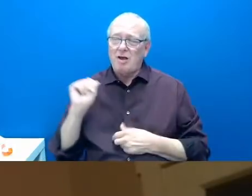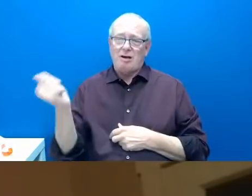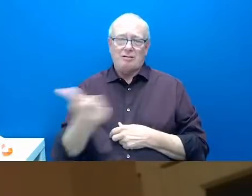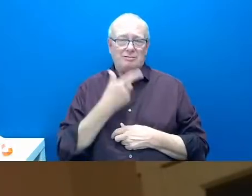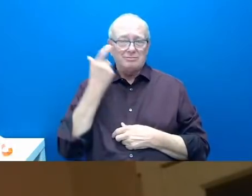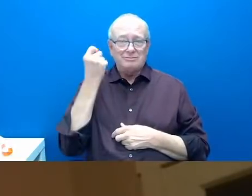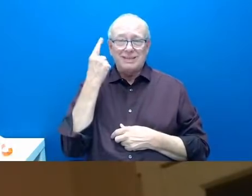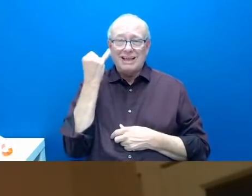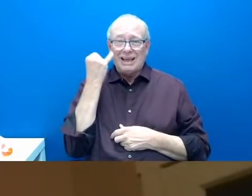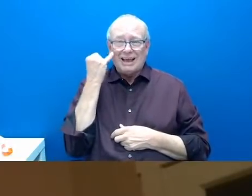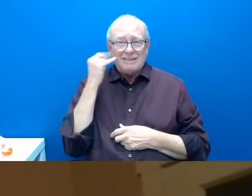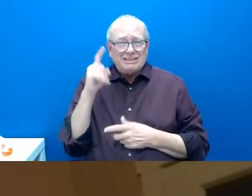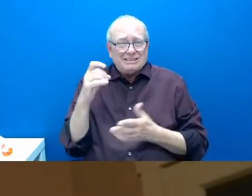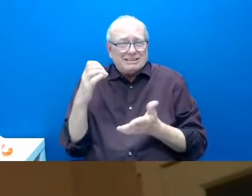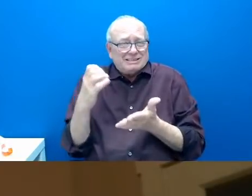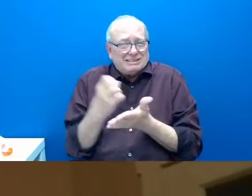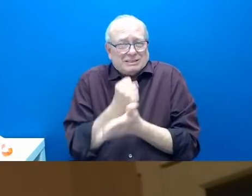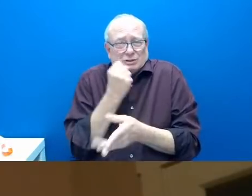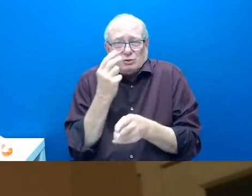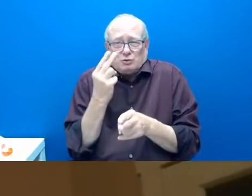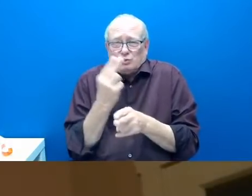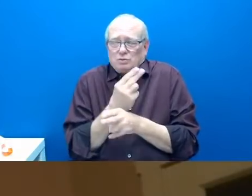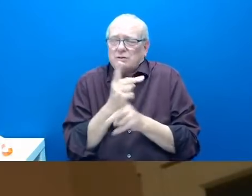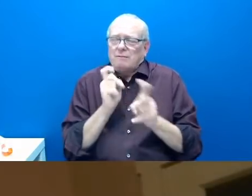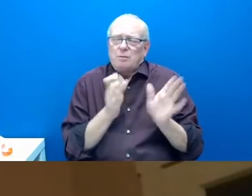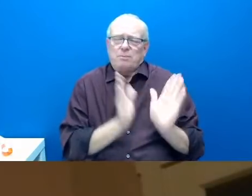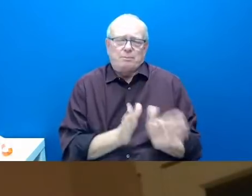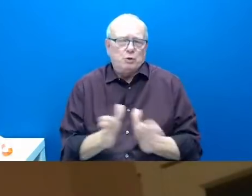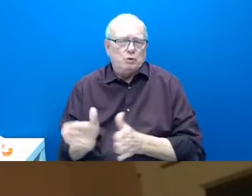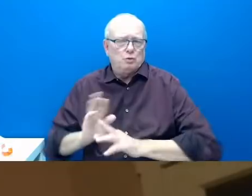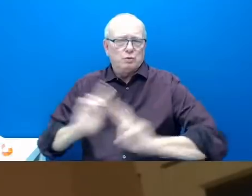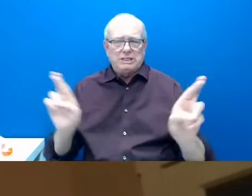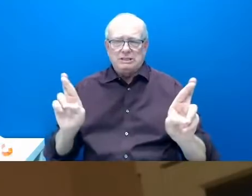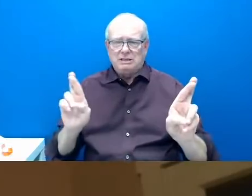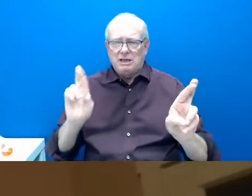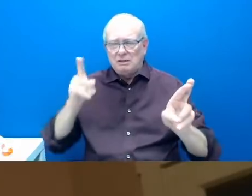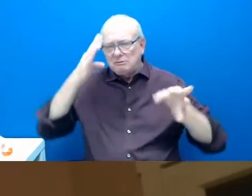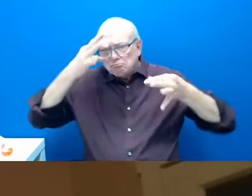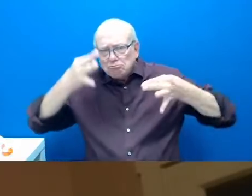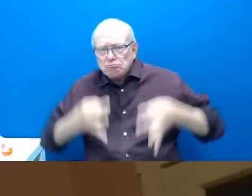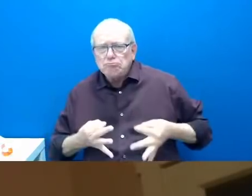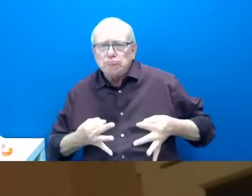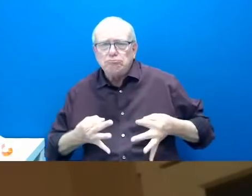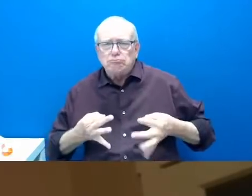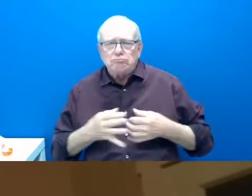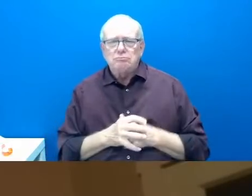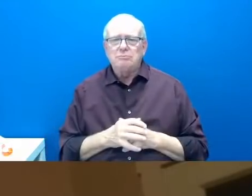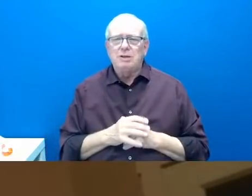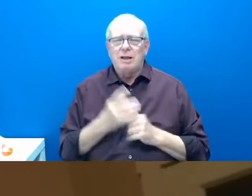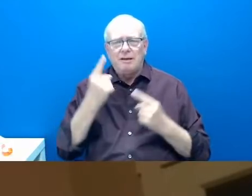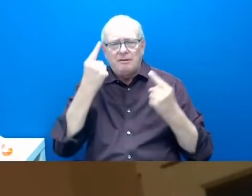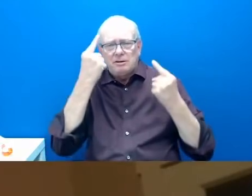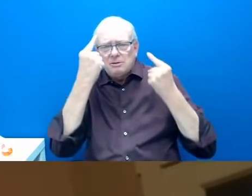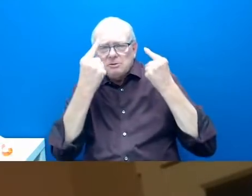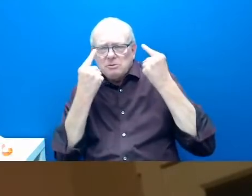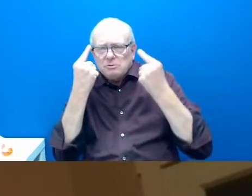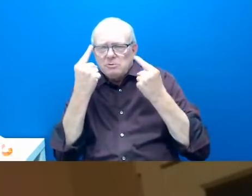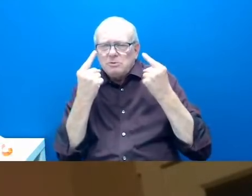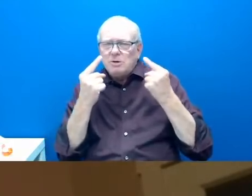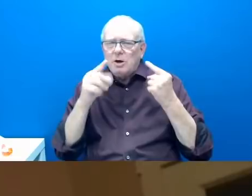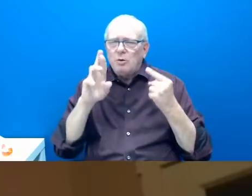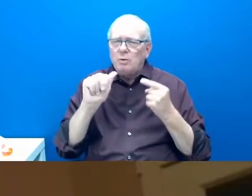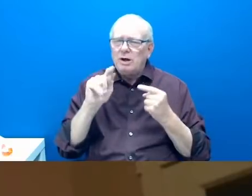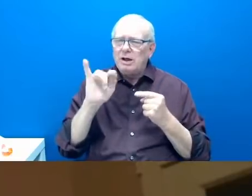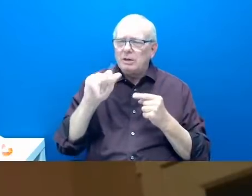utilize it, we are well prepared and we are able to make decisions in a rational manner if possible. Again, not invalidating the moral distress